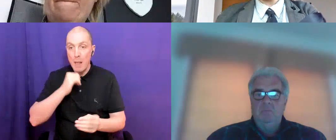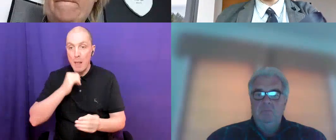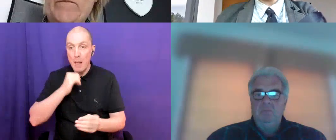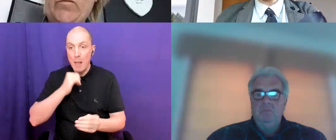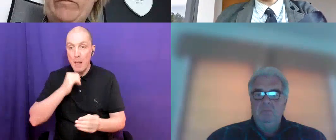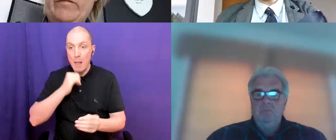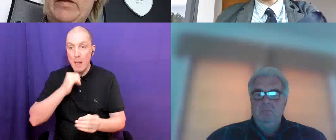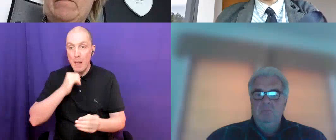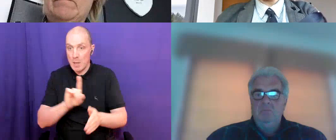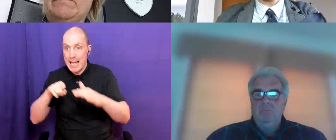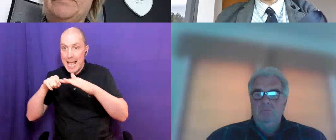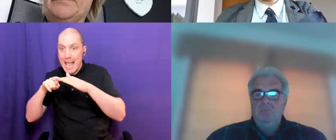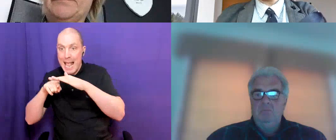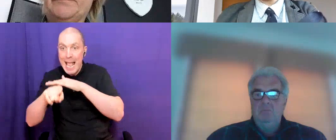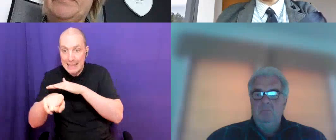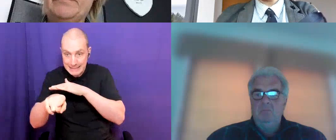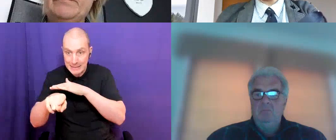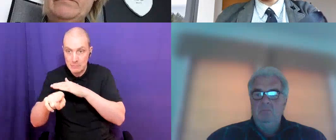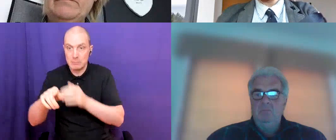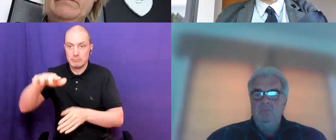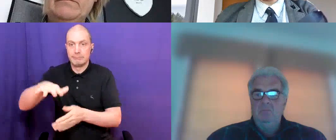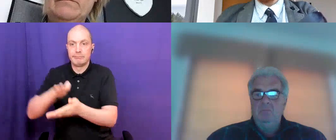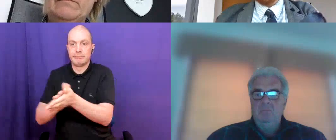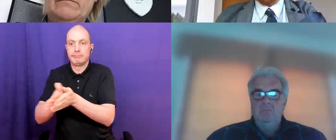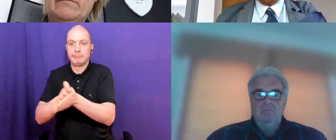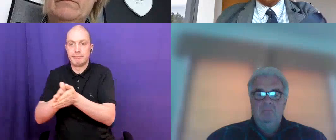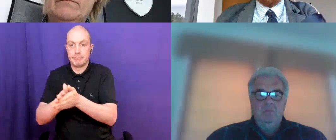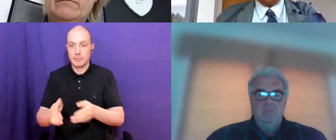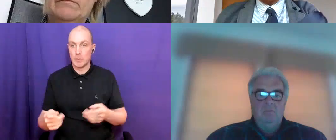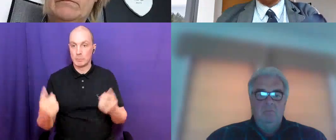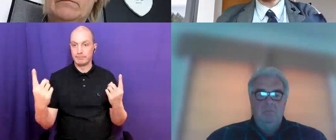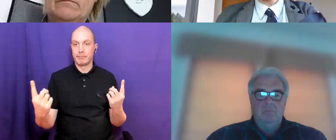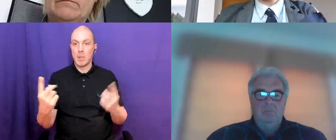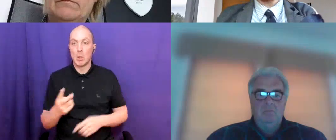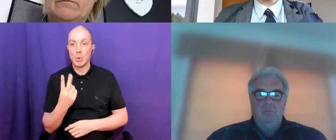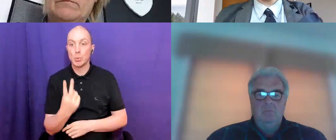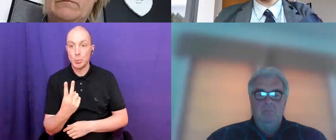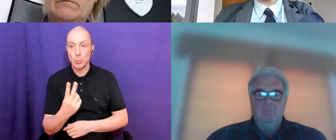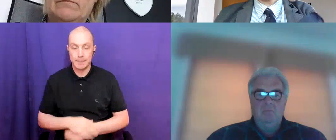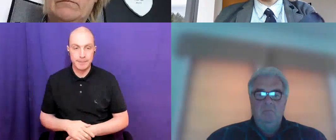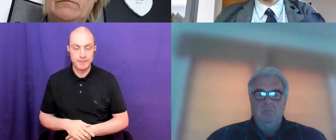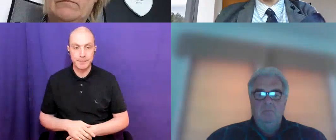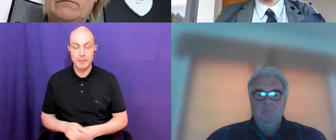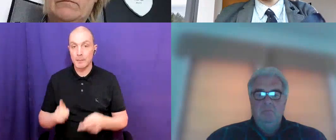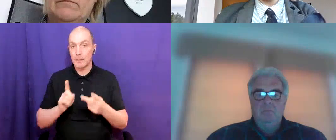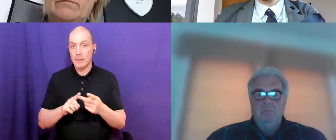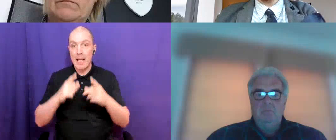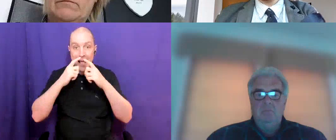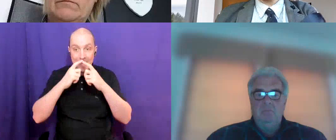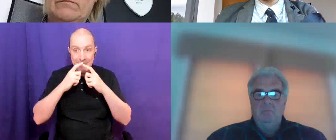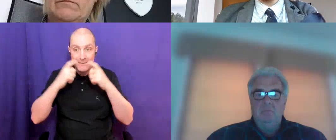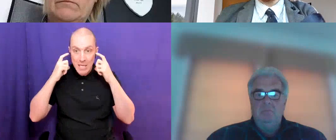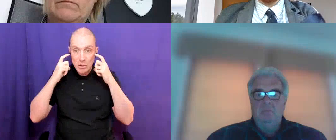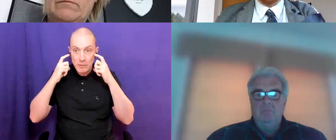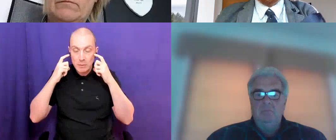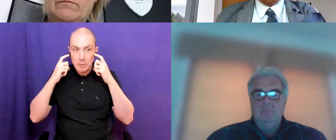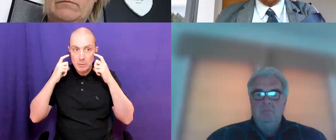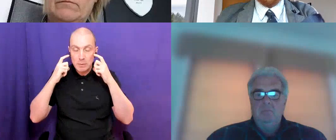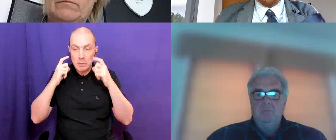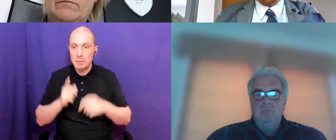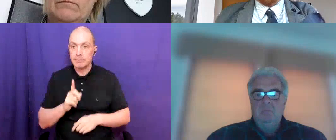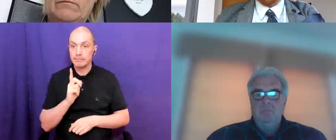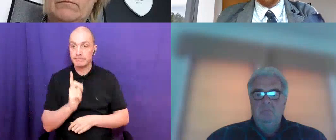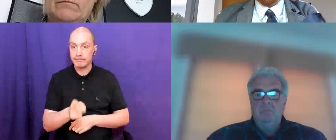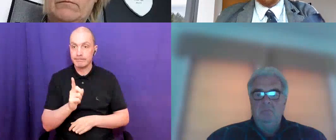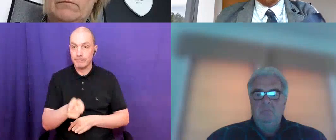they exit the building. The guidance in relation to face coverings that's in place at the time of the poll will